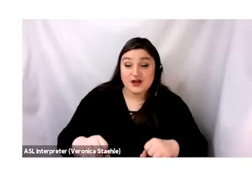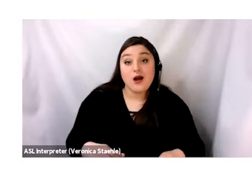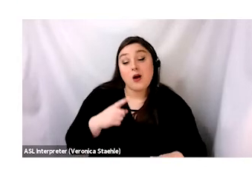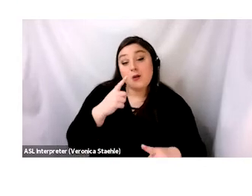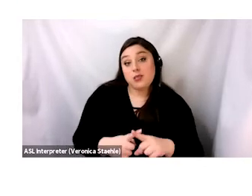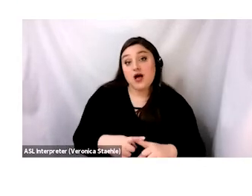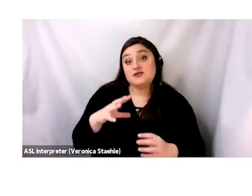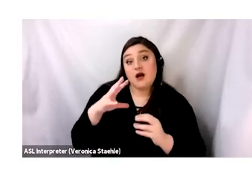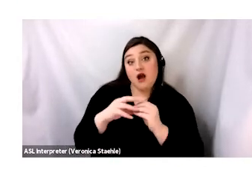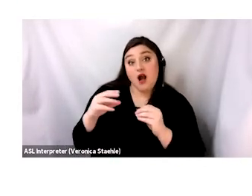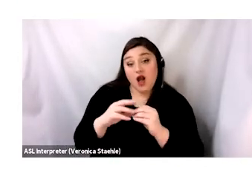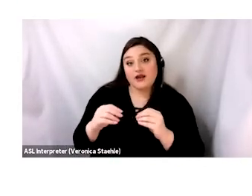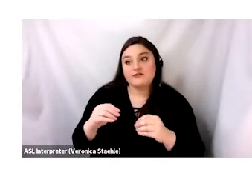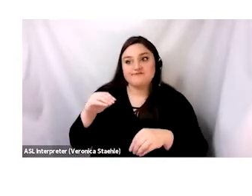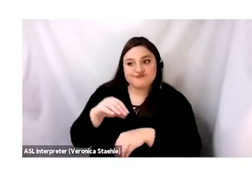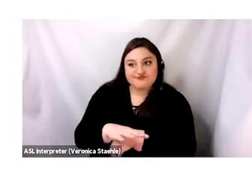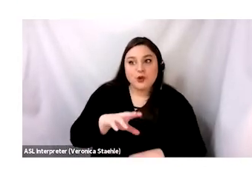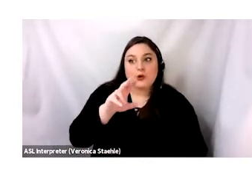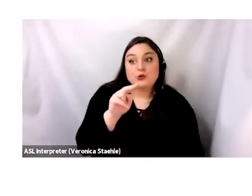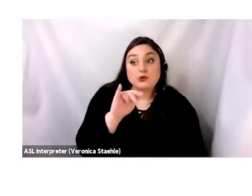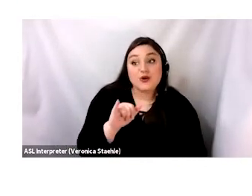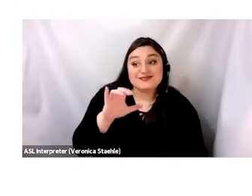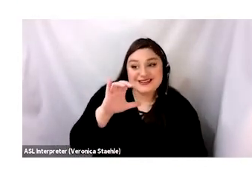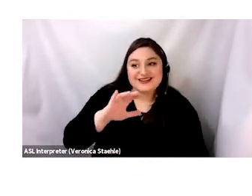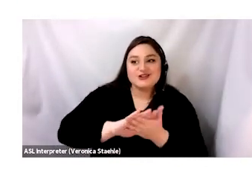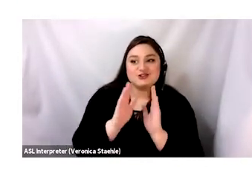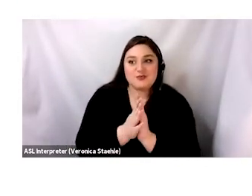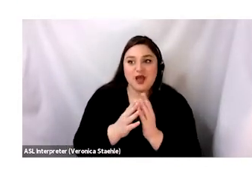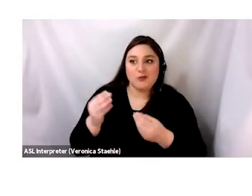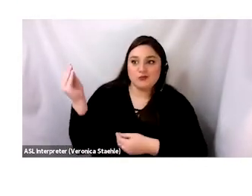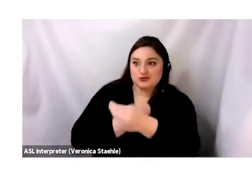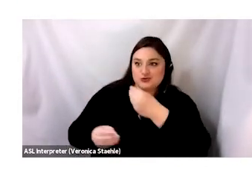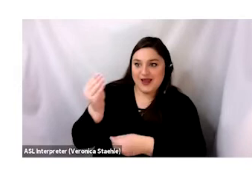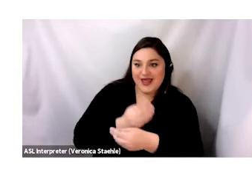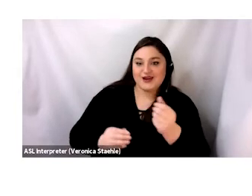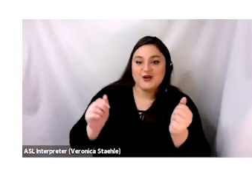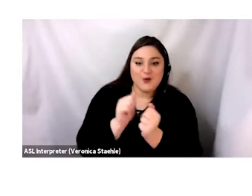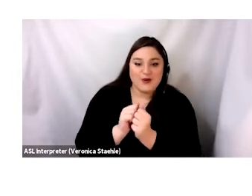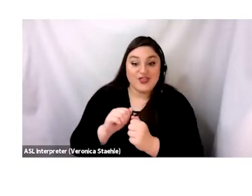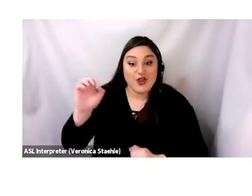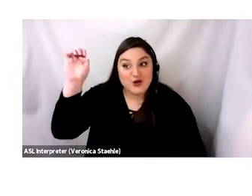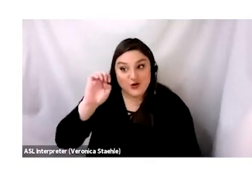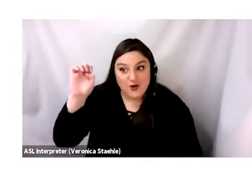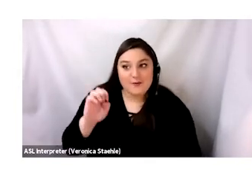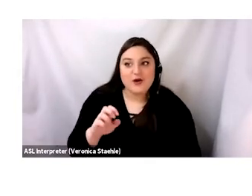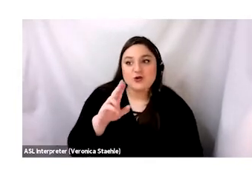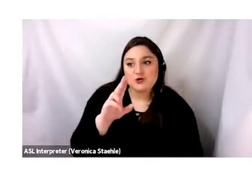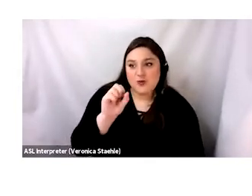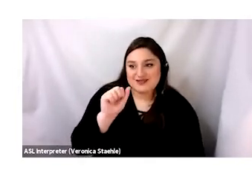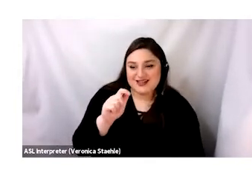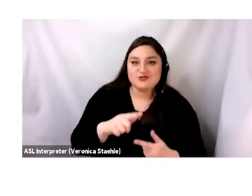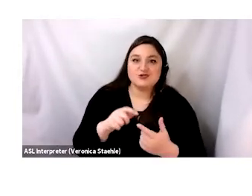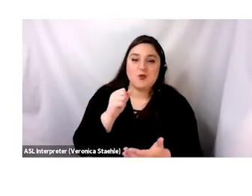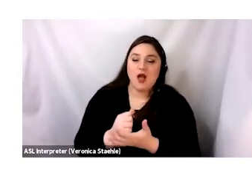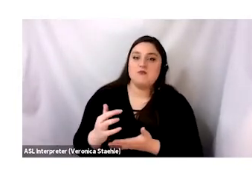commercial preeminence and fostered independent trade between Europe and the US, which provided export capital for the US to